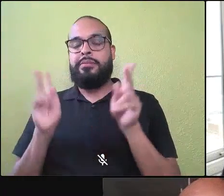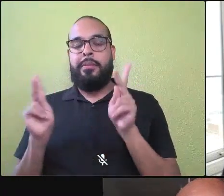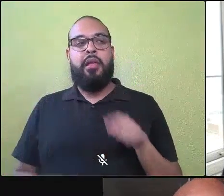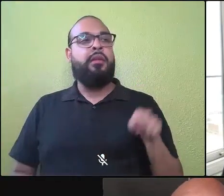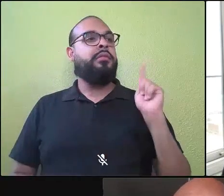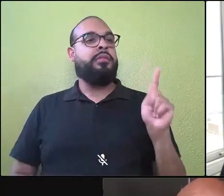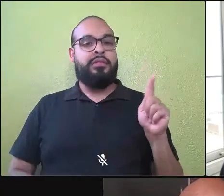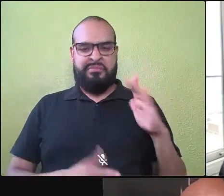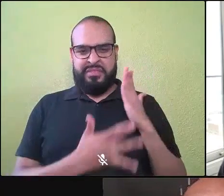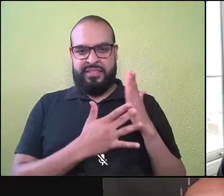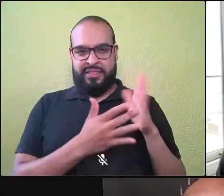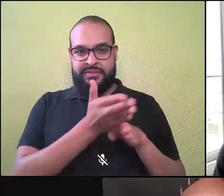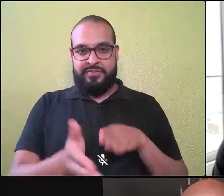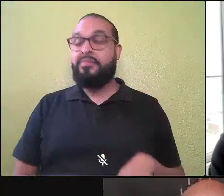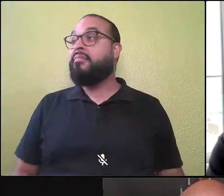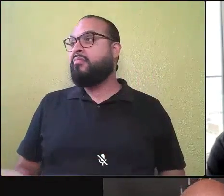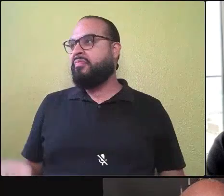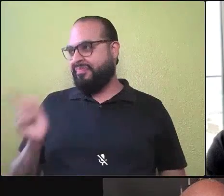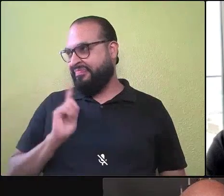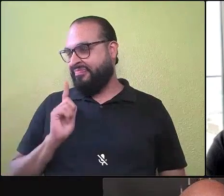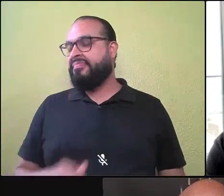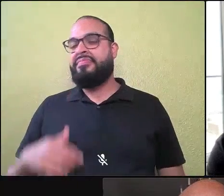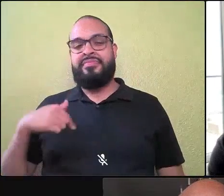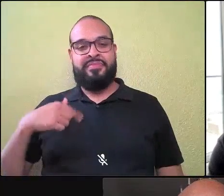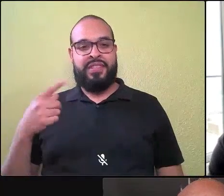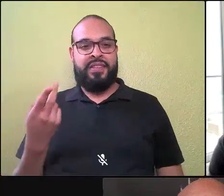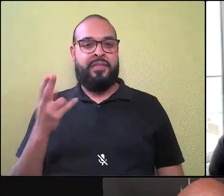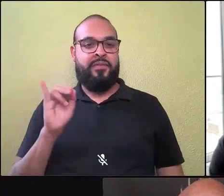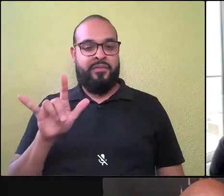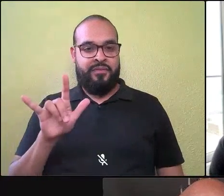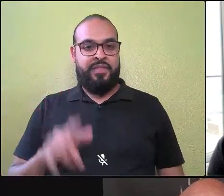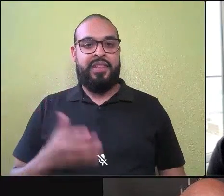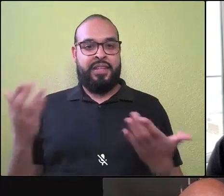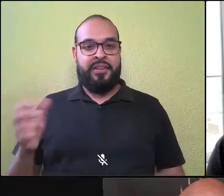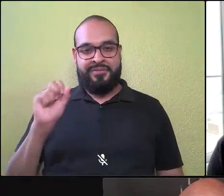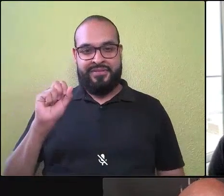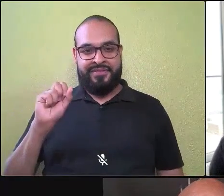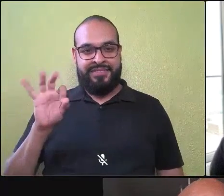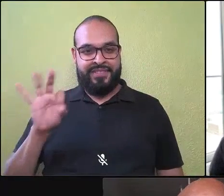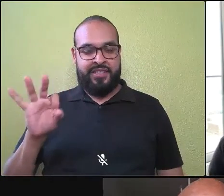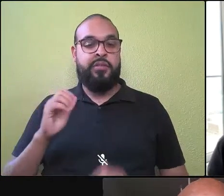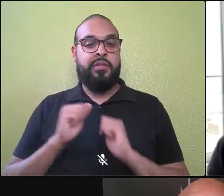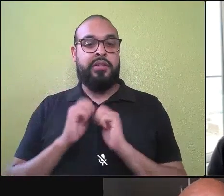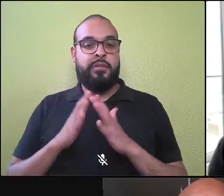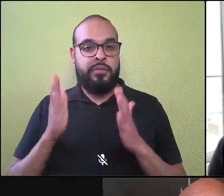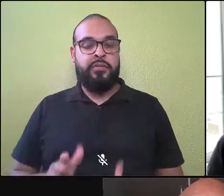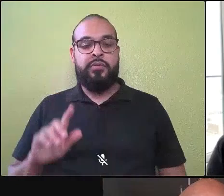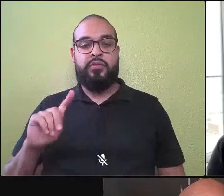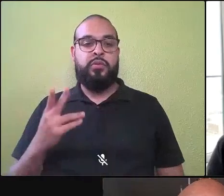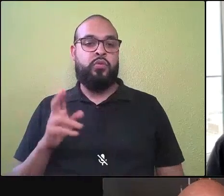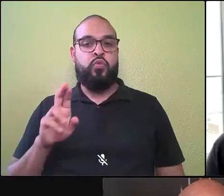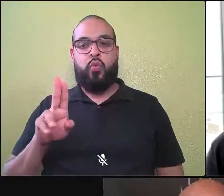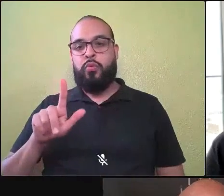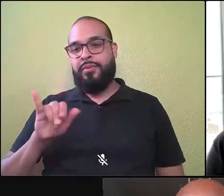I guess I'll go next. I see myself next to him. I'm Phil Dillard. I'm here in San Francisco. I'm the founder of Throughline Networks. We